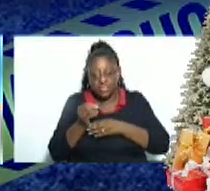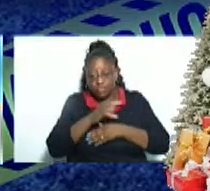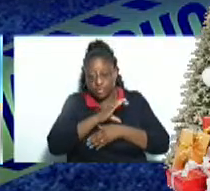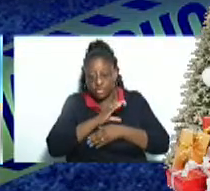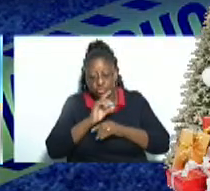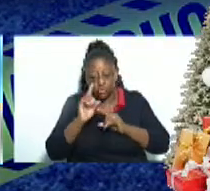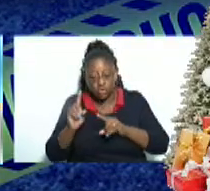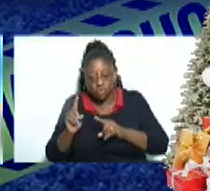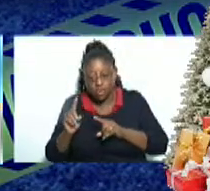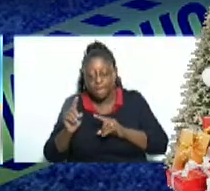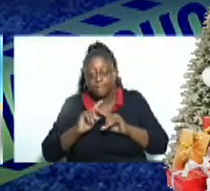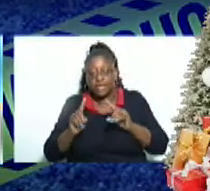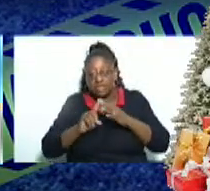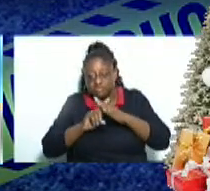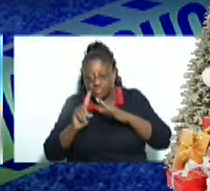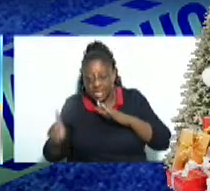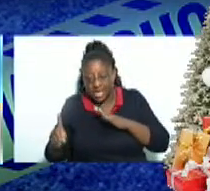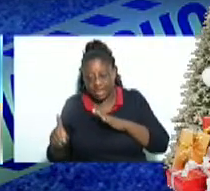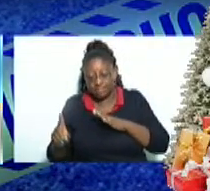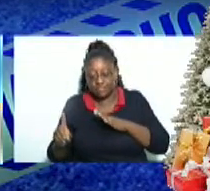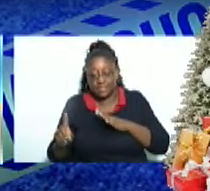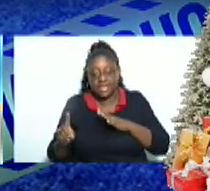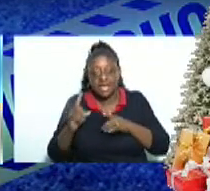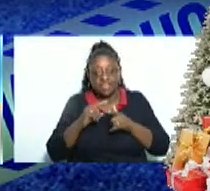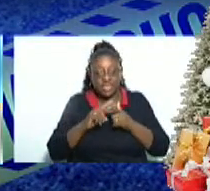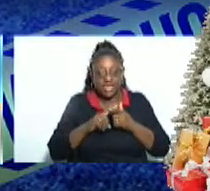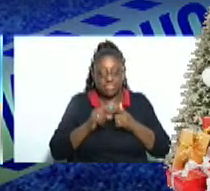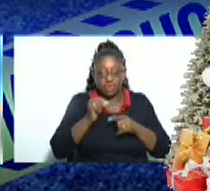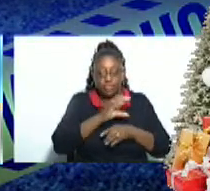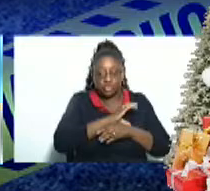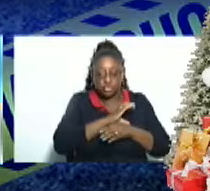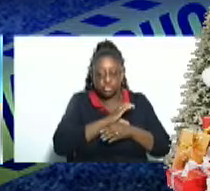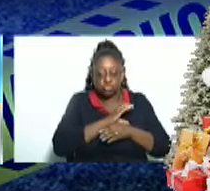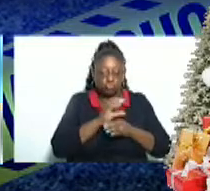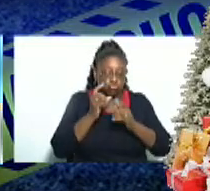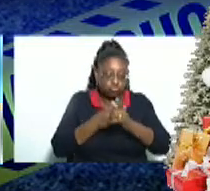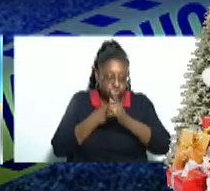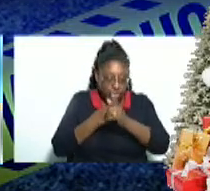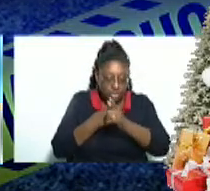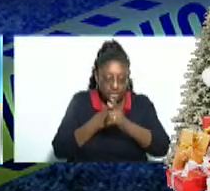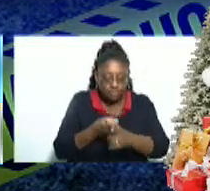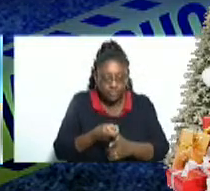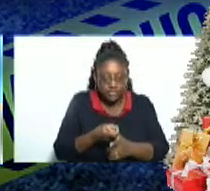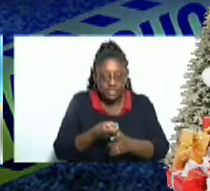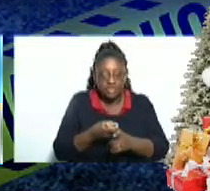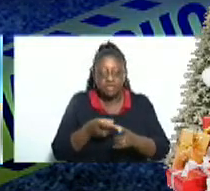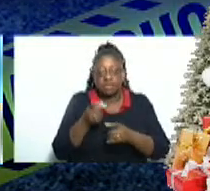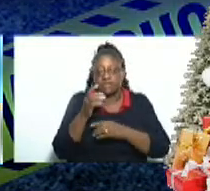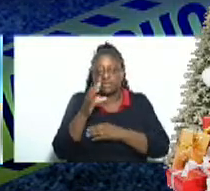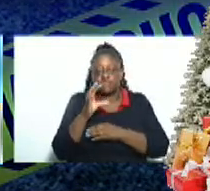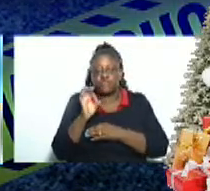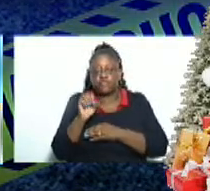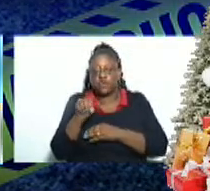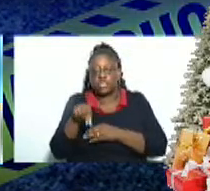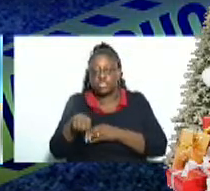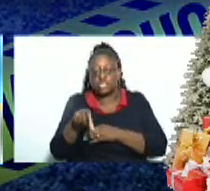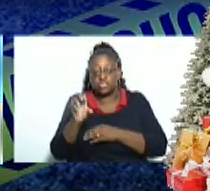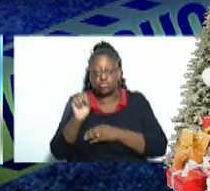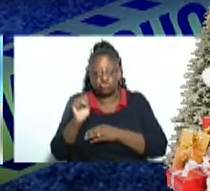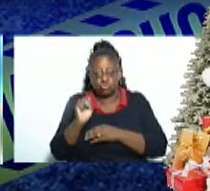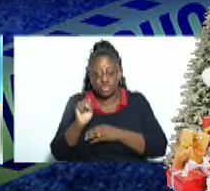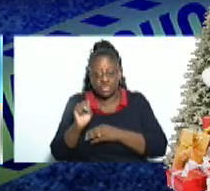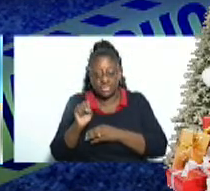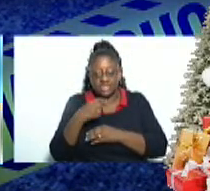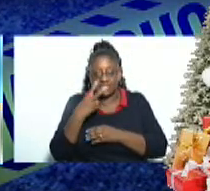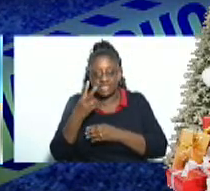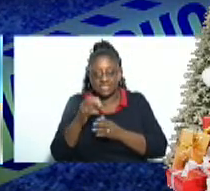male, he fled, resulting in a brief pursuit. During the chase that concluded on West and Ferguson Streets, the male produced a firearm